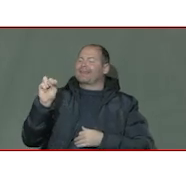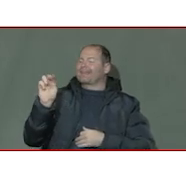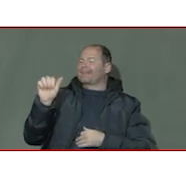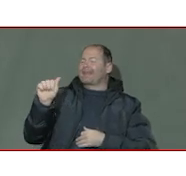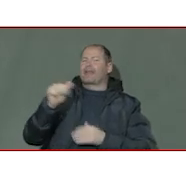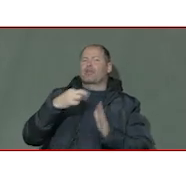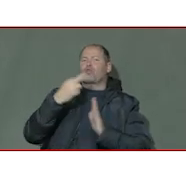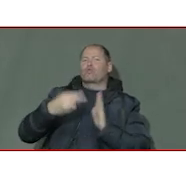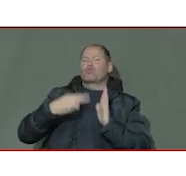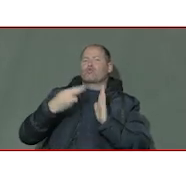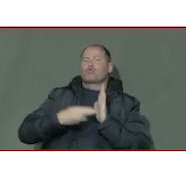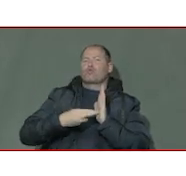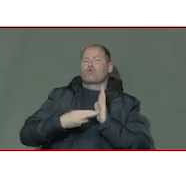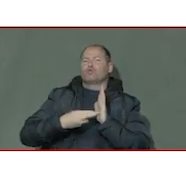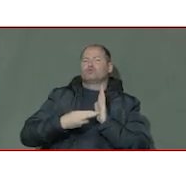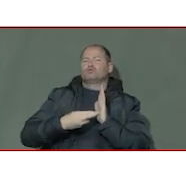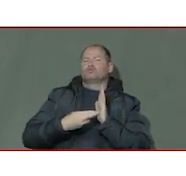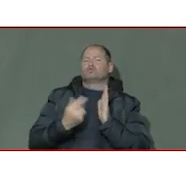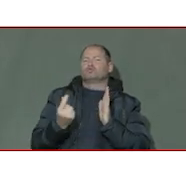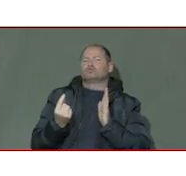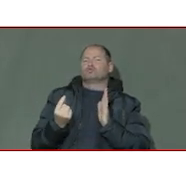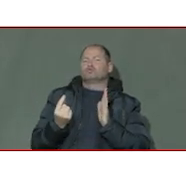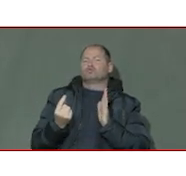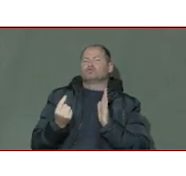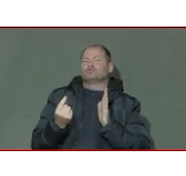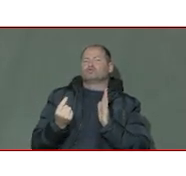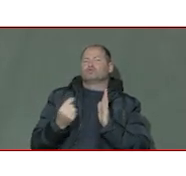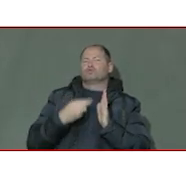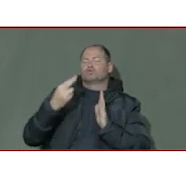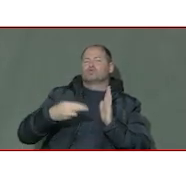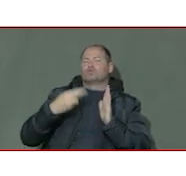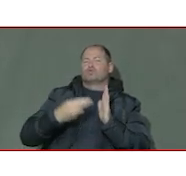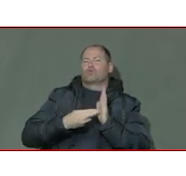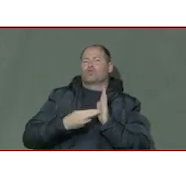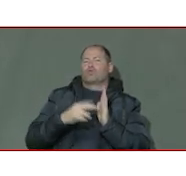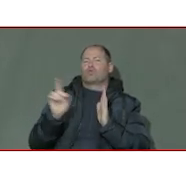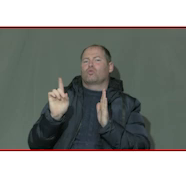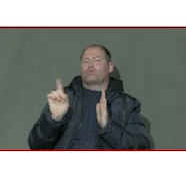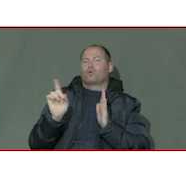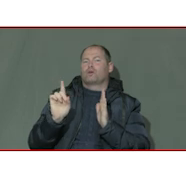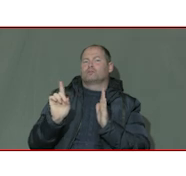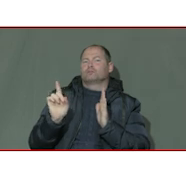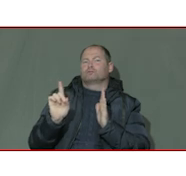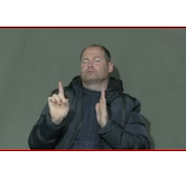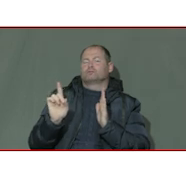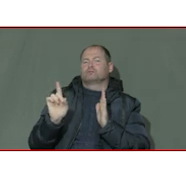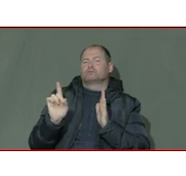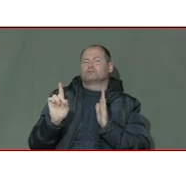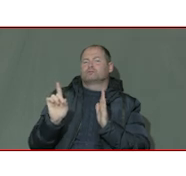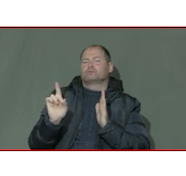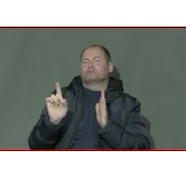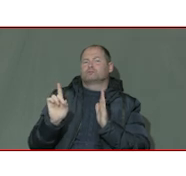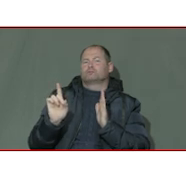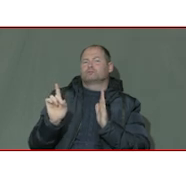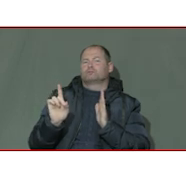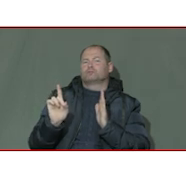What role does DNA play during the process of